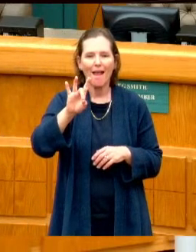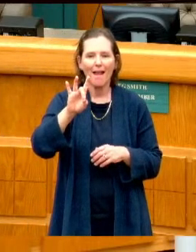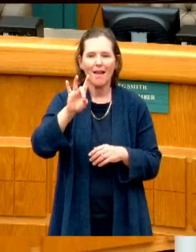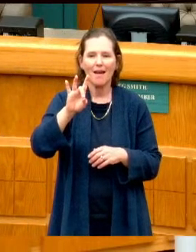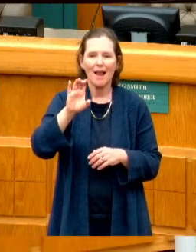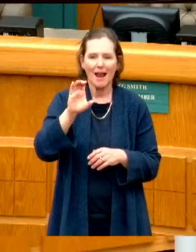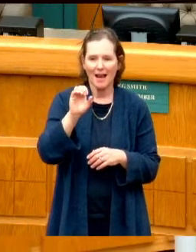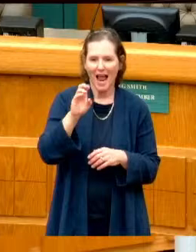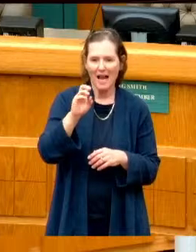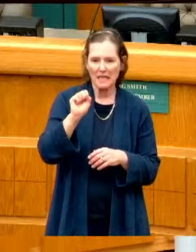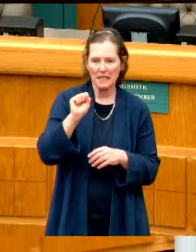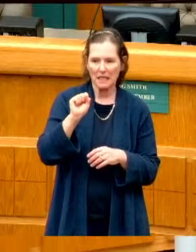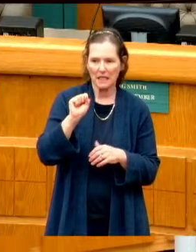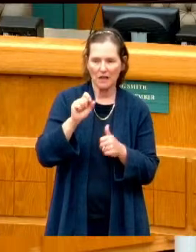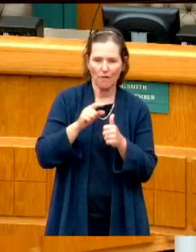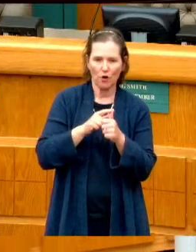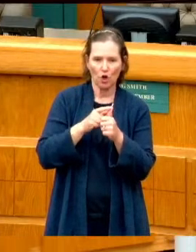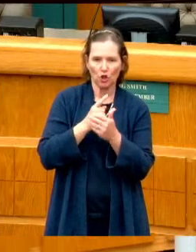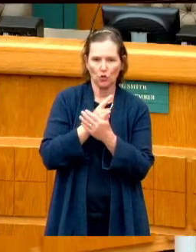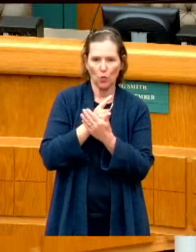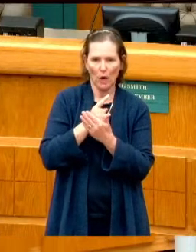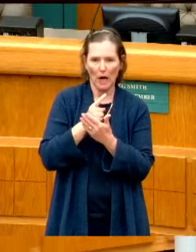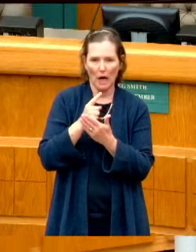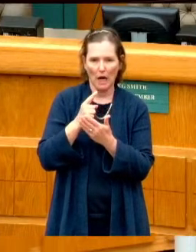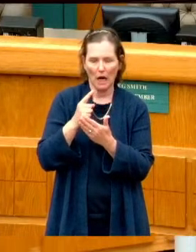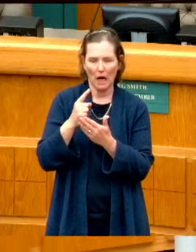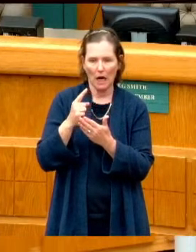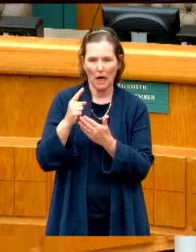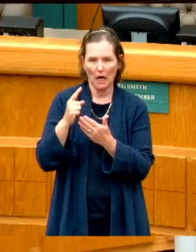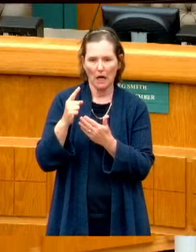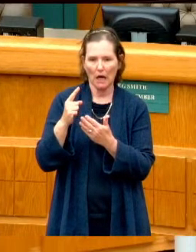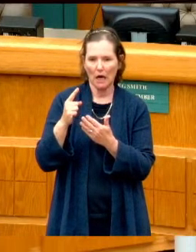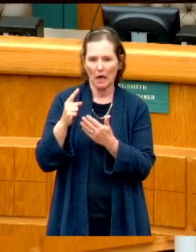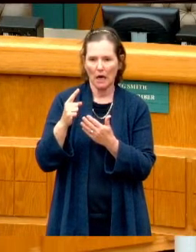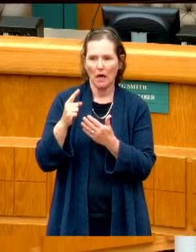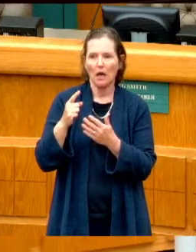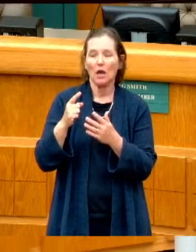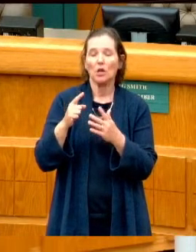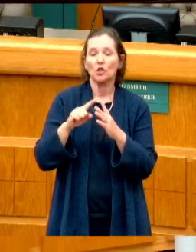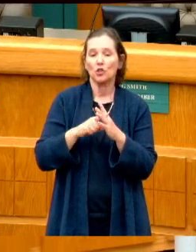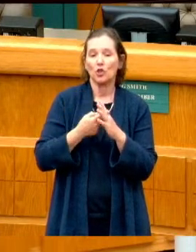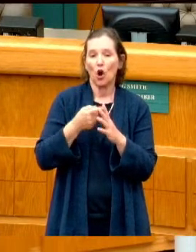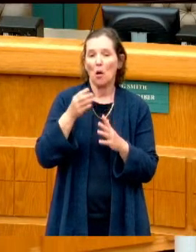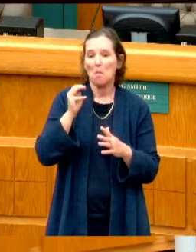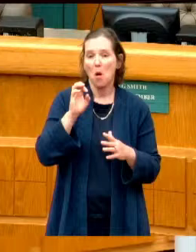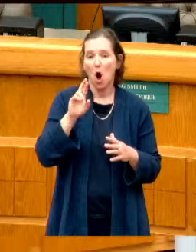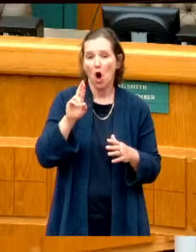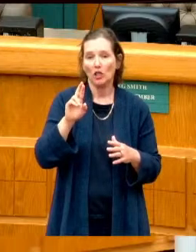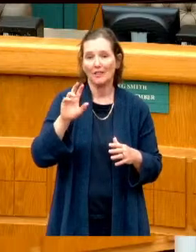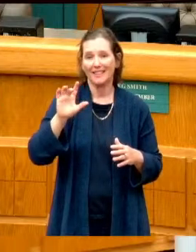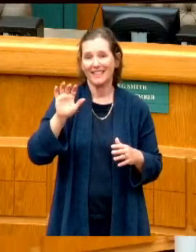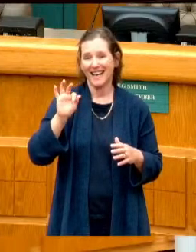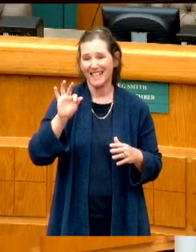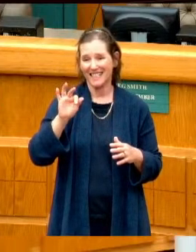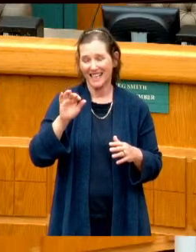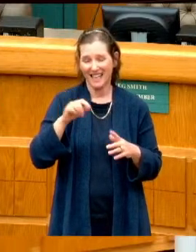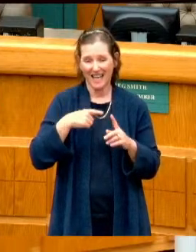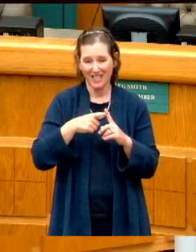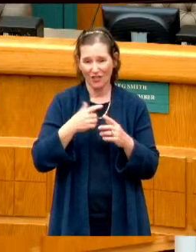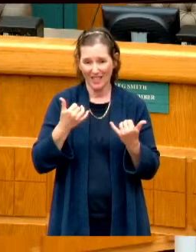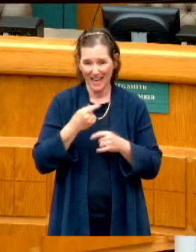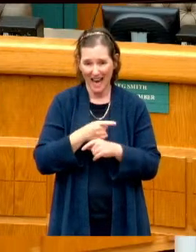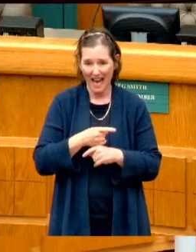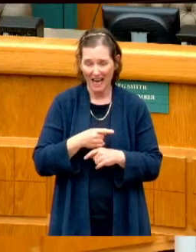week up until March 18th, 2021. And from March 19th to today, 458